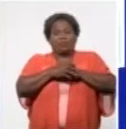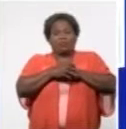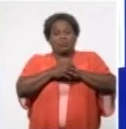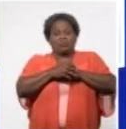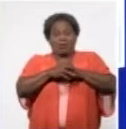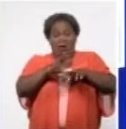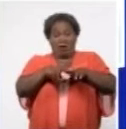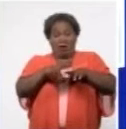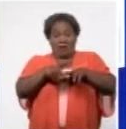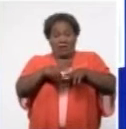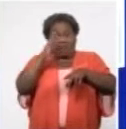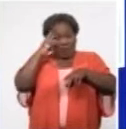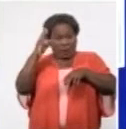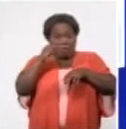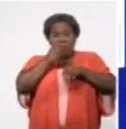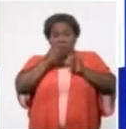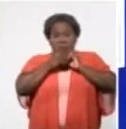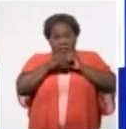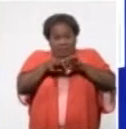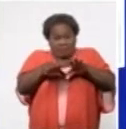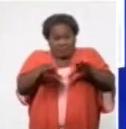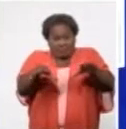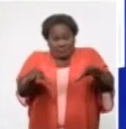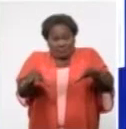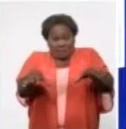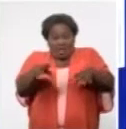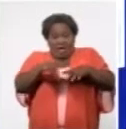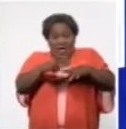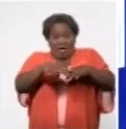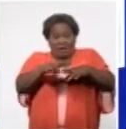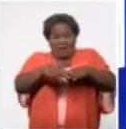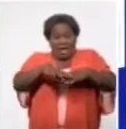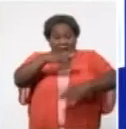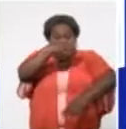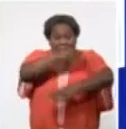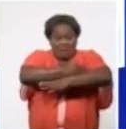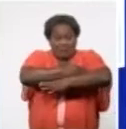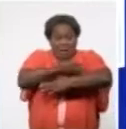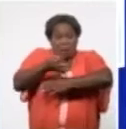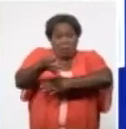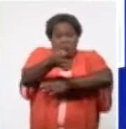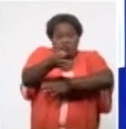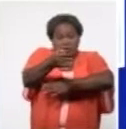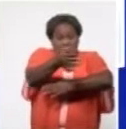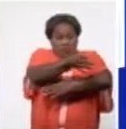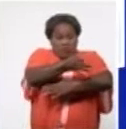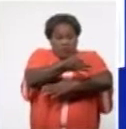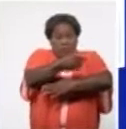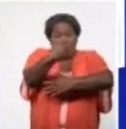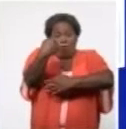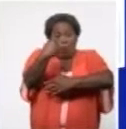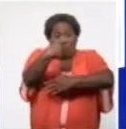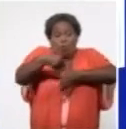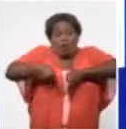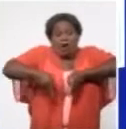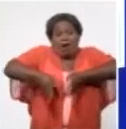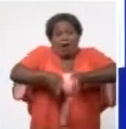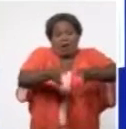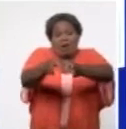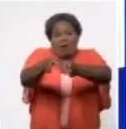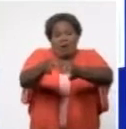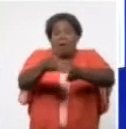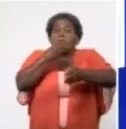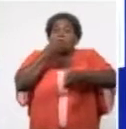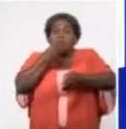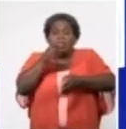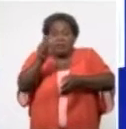focuses of infection. The upper part includes Centro Habana, Cerro, and isolated cases in 10 de Octubre, Habana